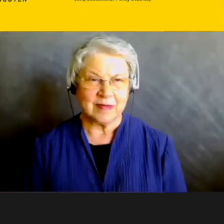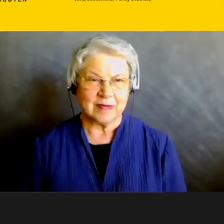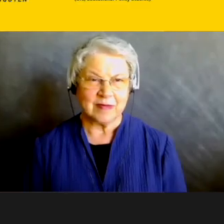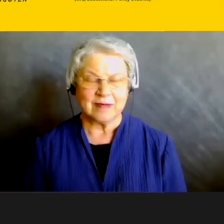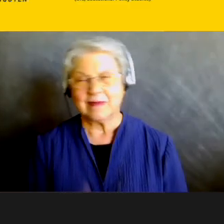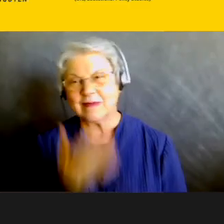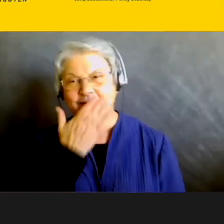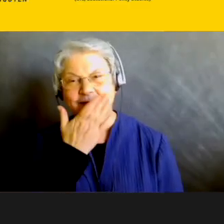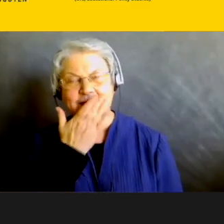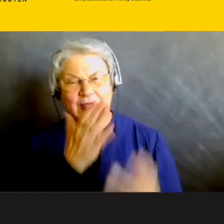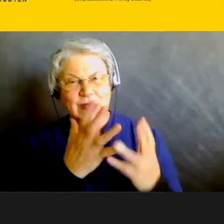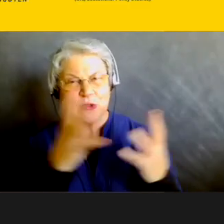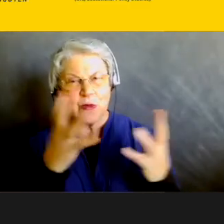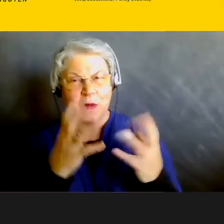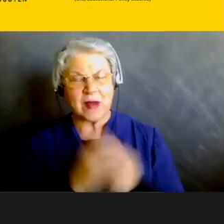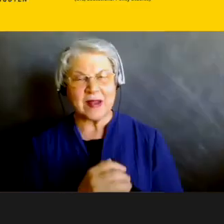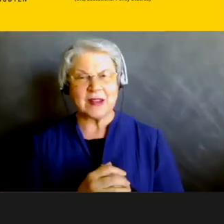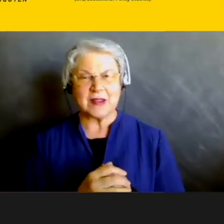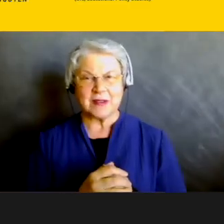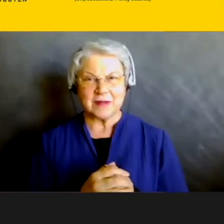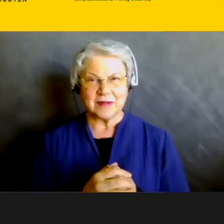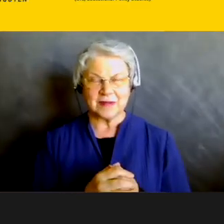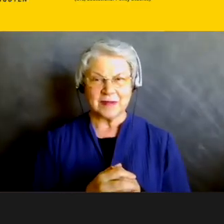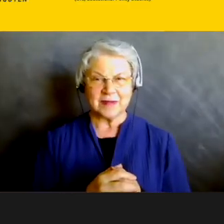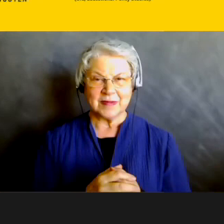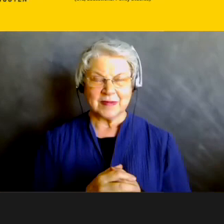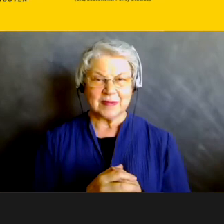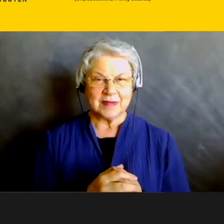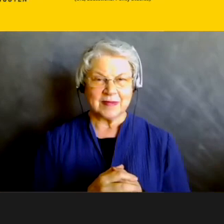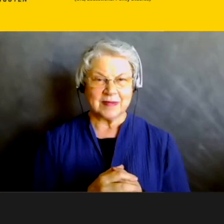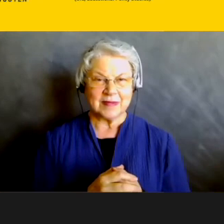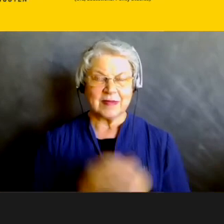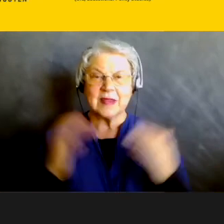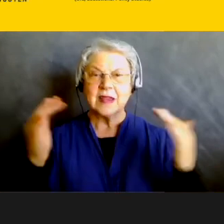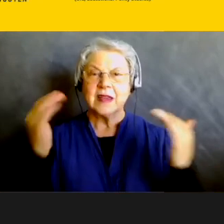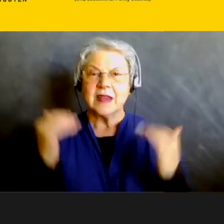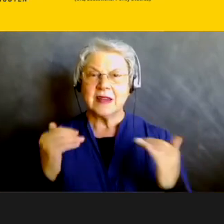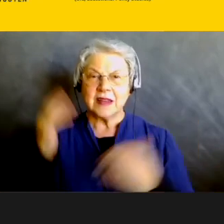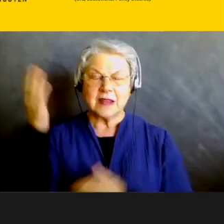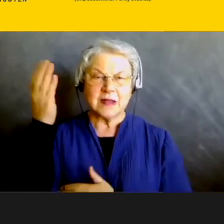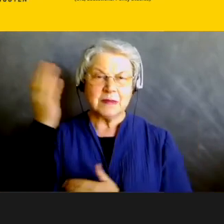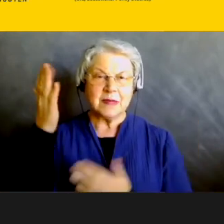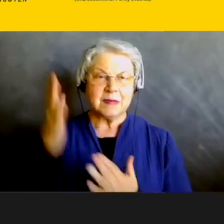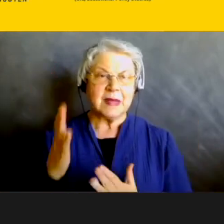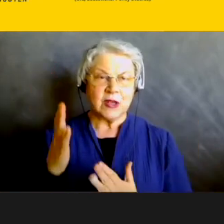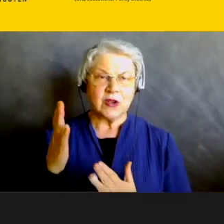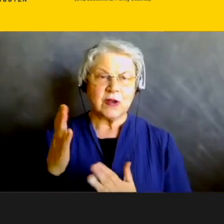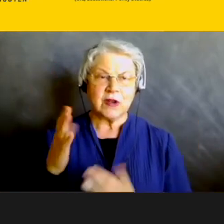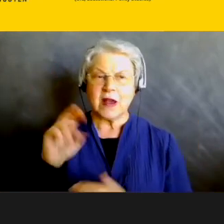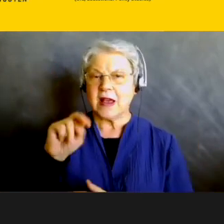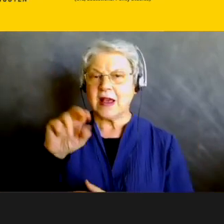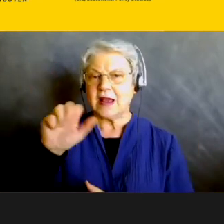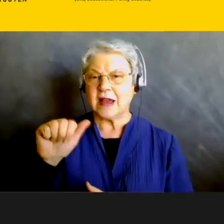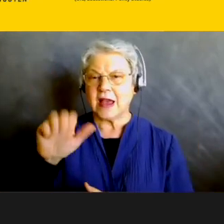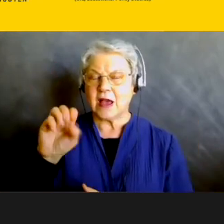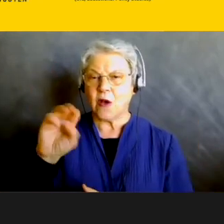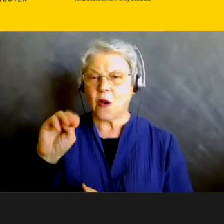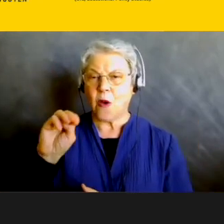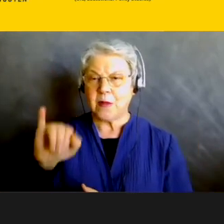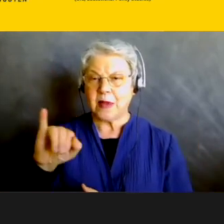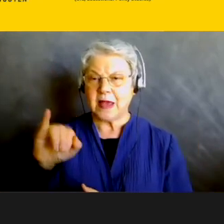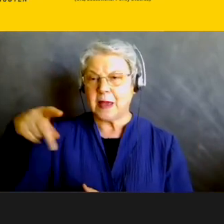Thank you so much. Thank you so much. Next, we have Naomi Paik, who's